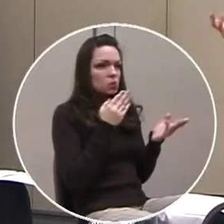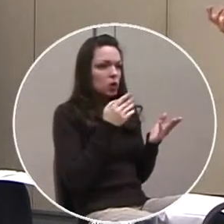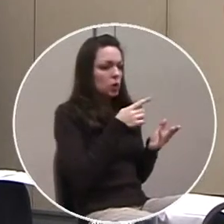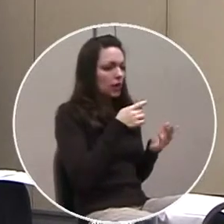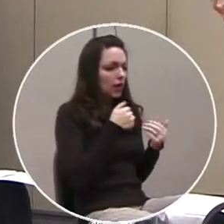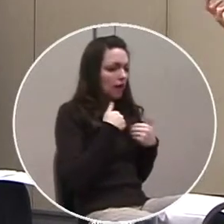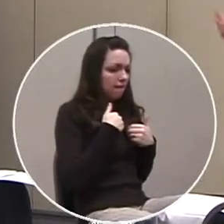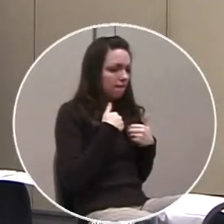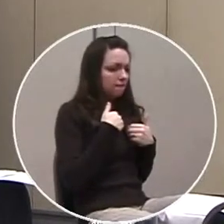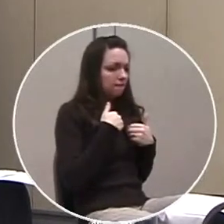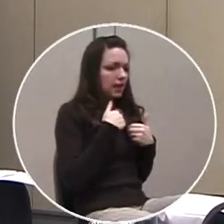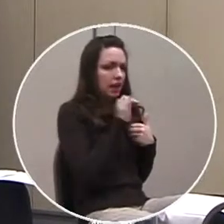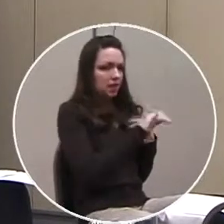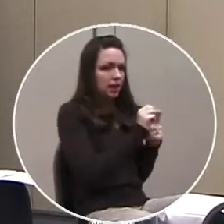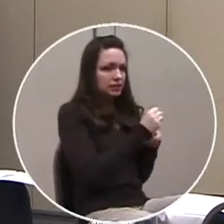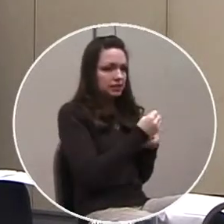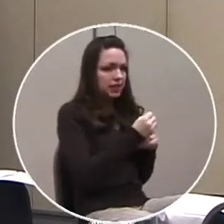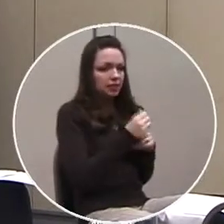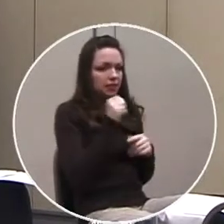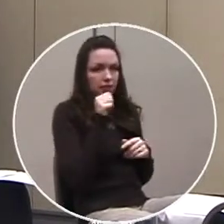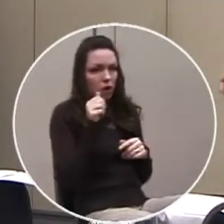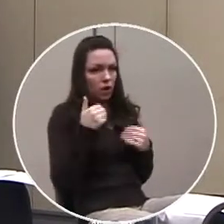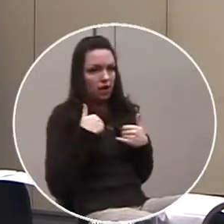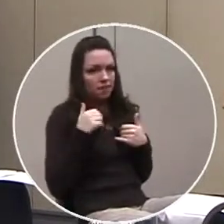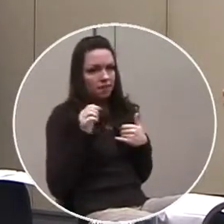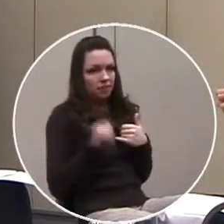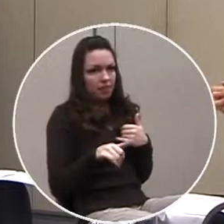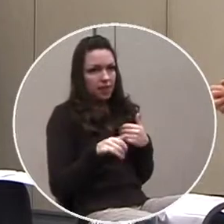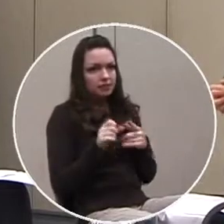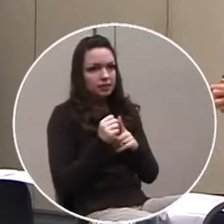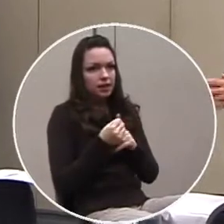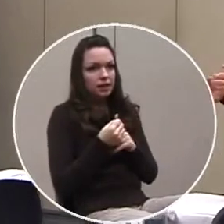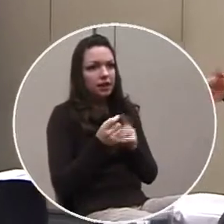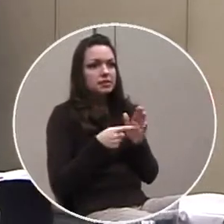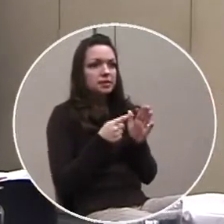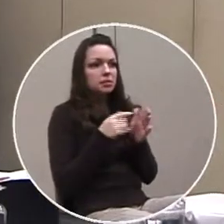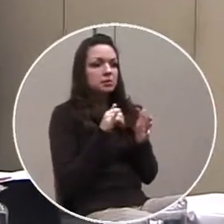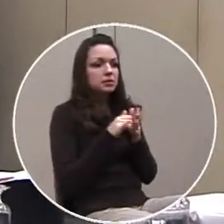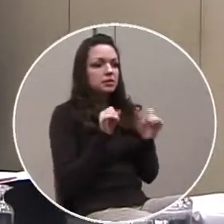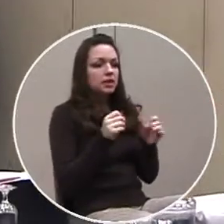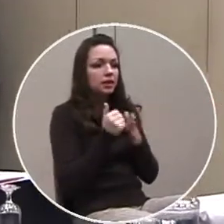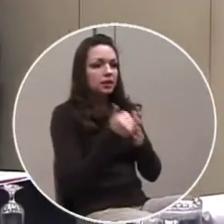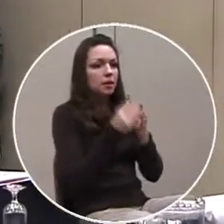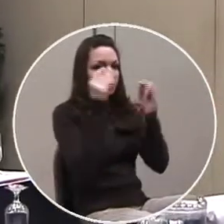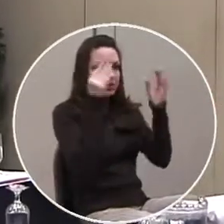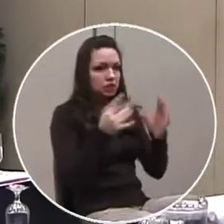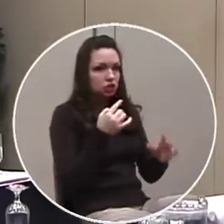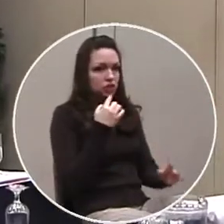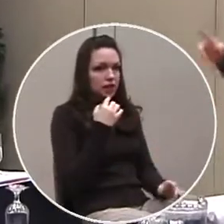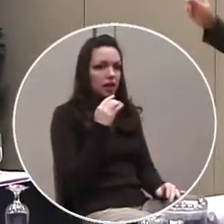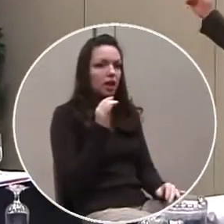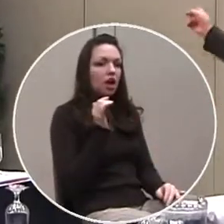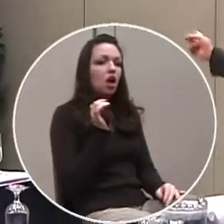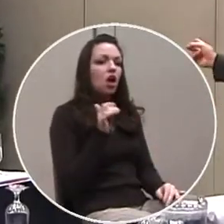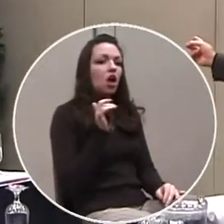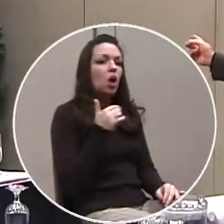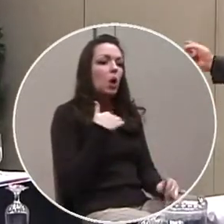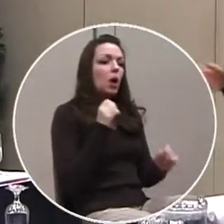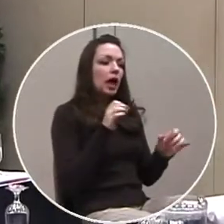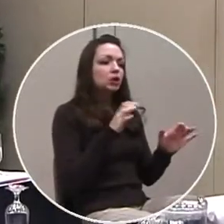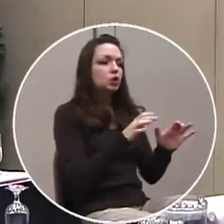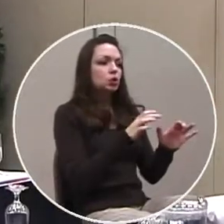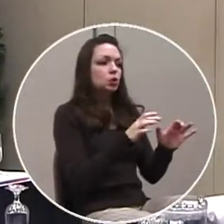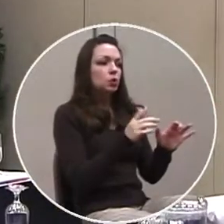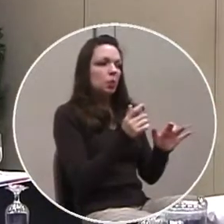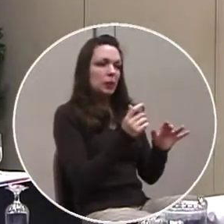have here? And look at it that way. And sometimes that also can help teachers say, oh, I could do a little bit